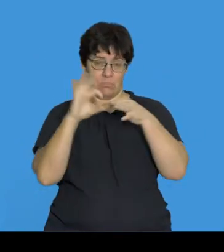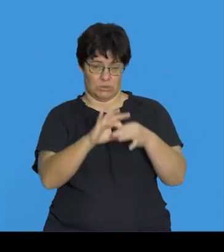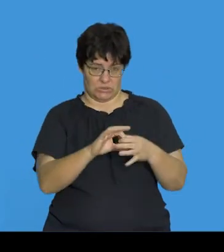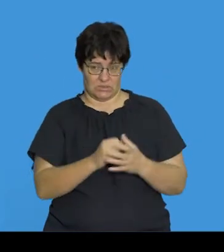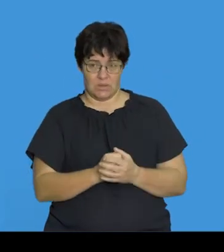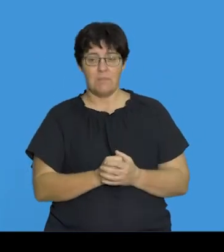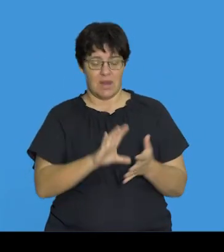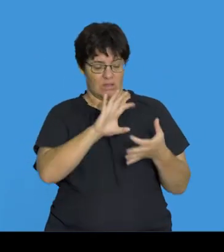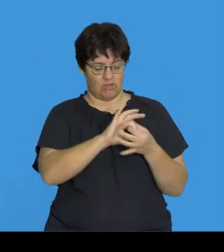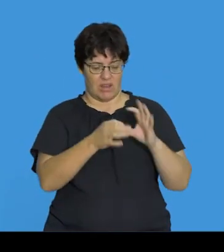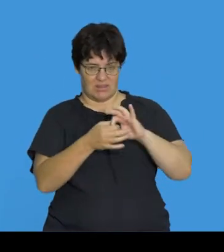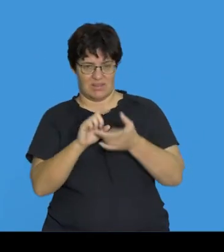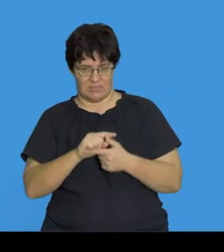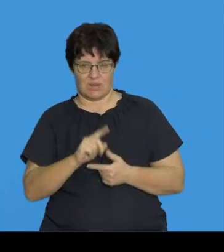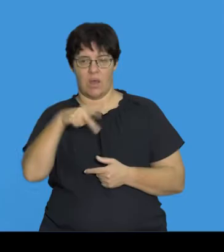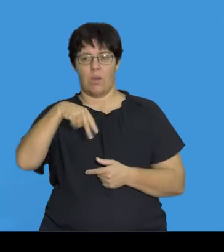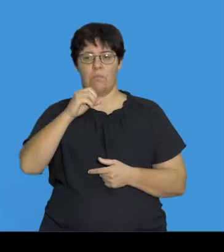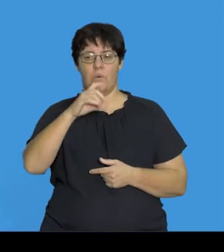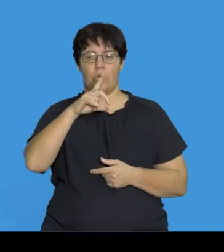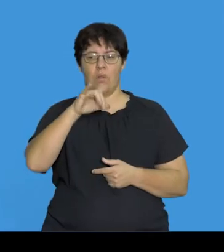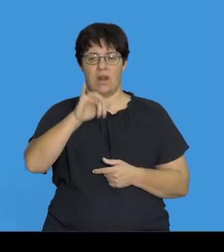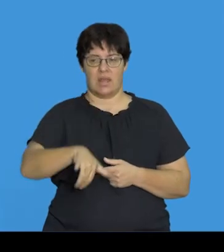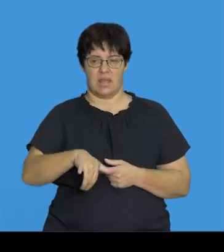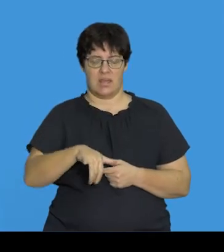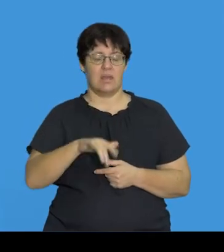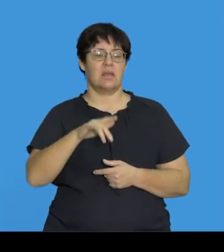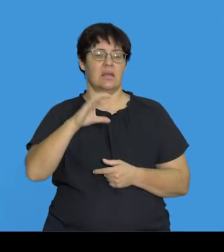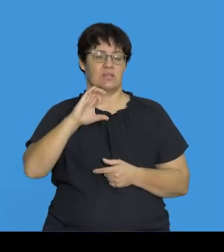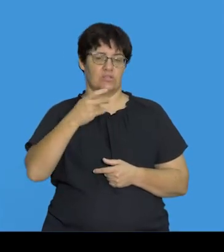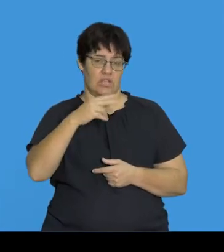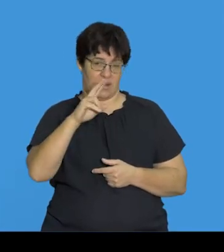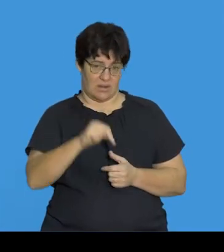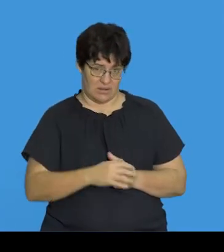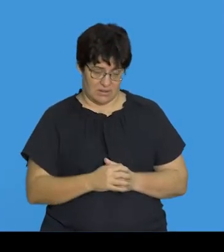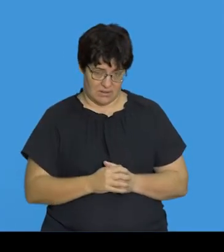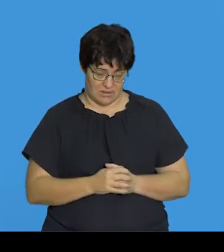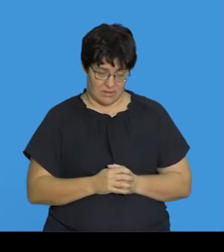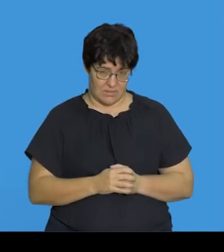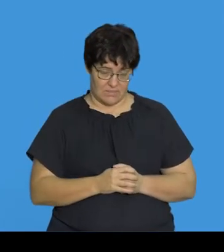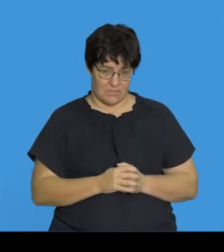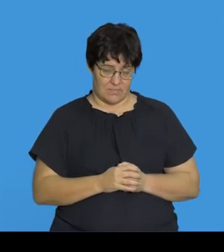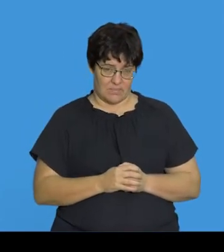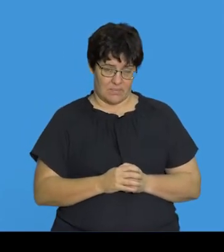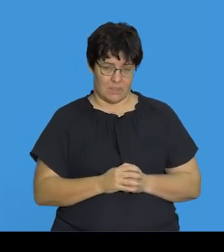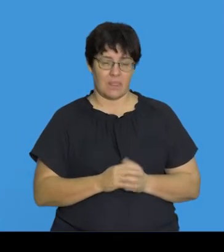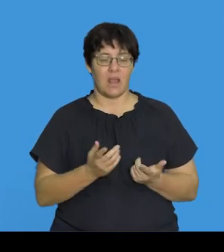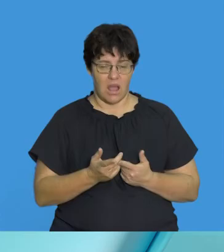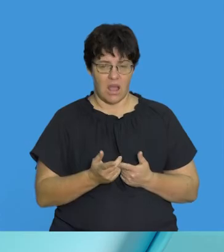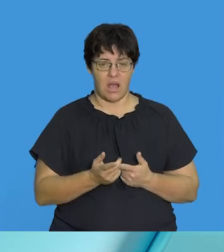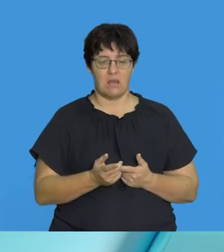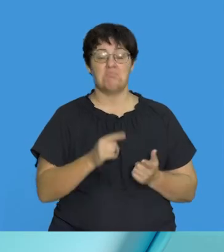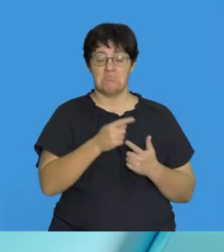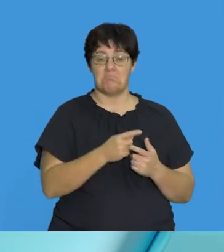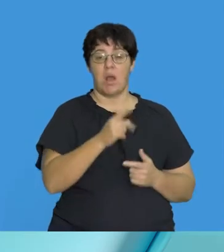form a chain called a polypeptide chain. So to unpack this, proteins are made up of monomers called